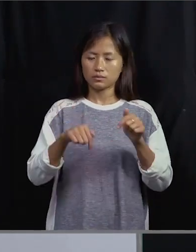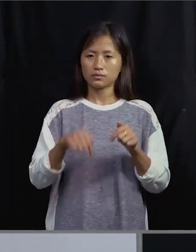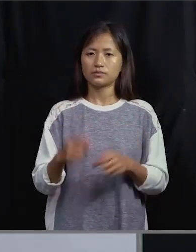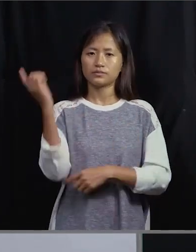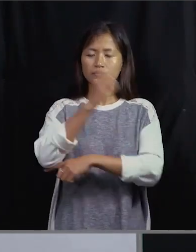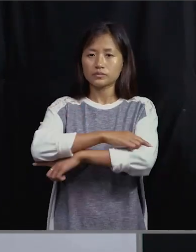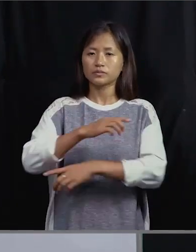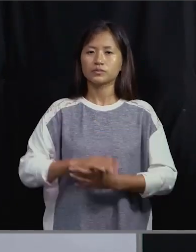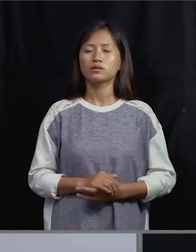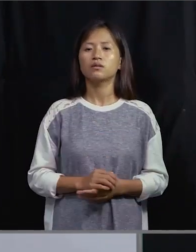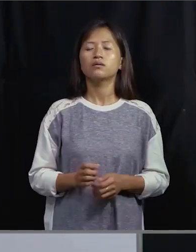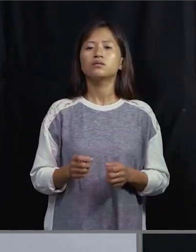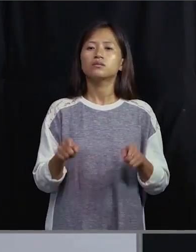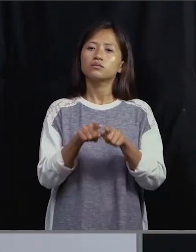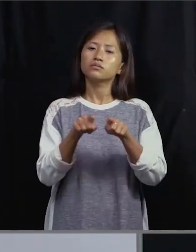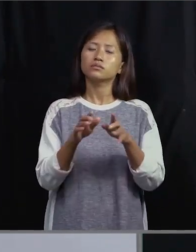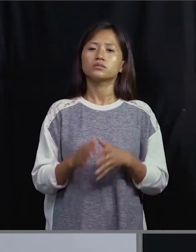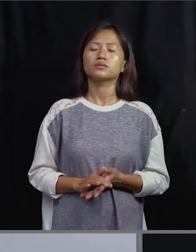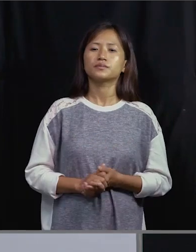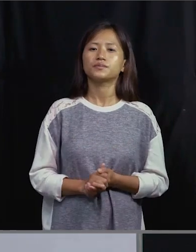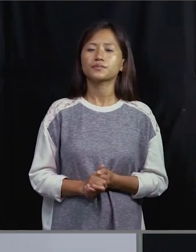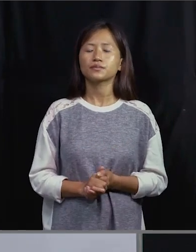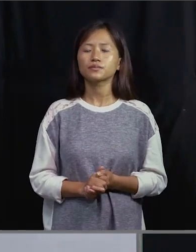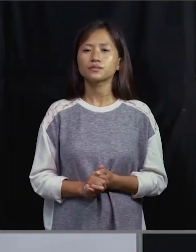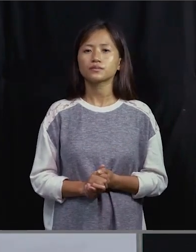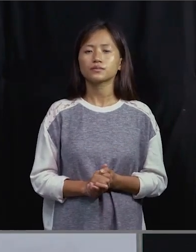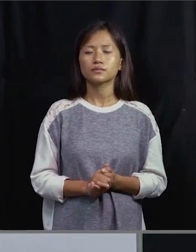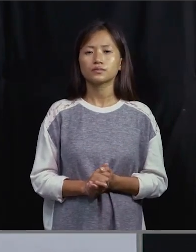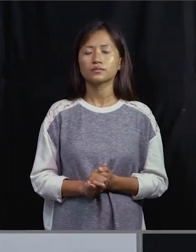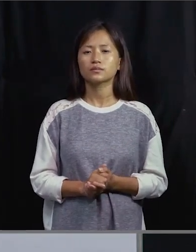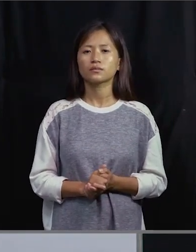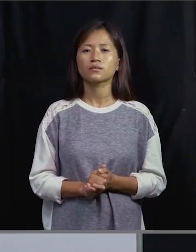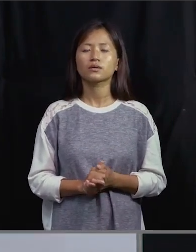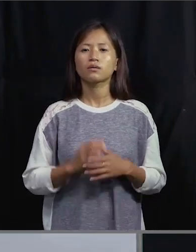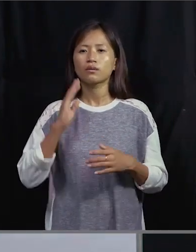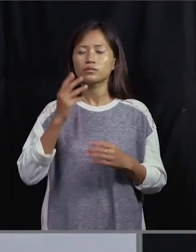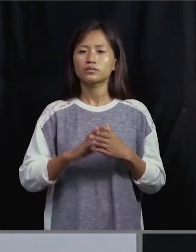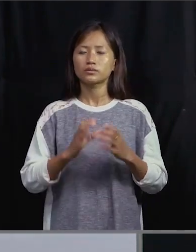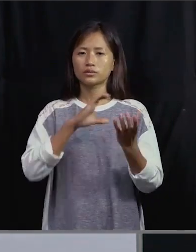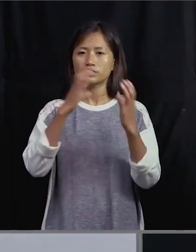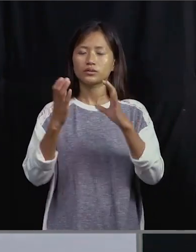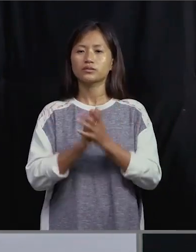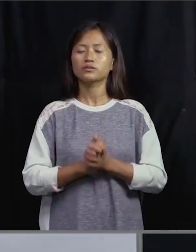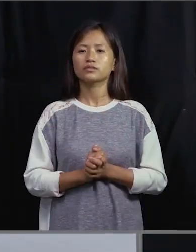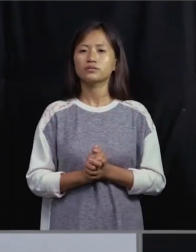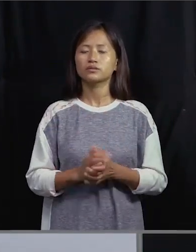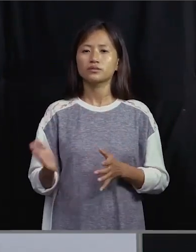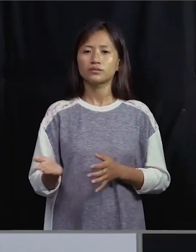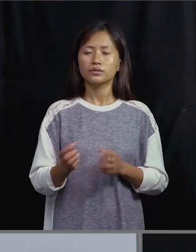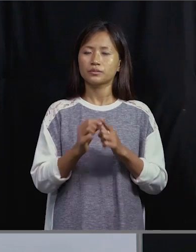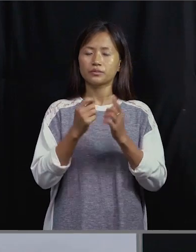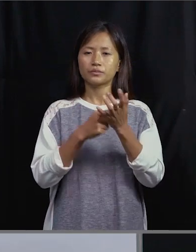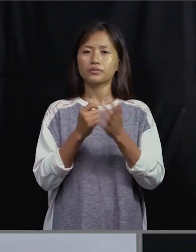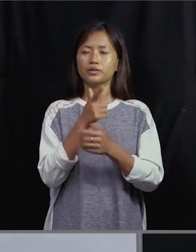petrol and cars are also complementary goods. Now, when there is a change in the price of a given